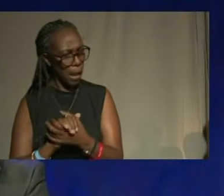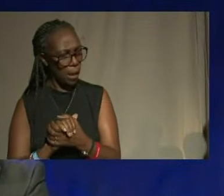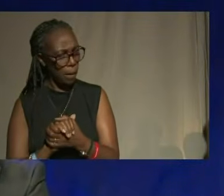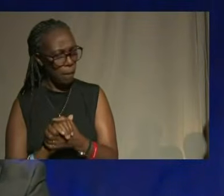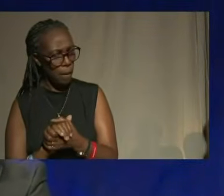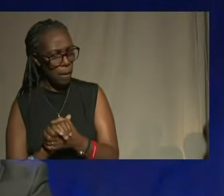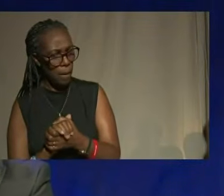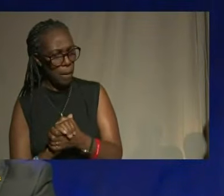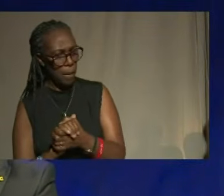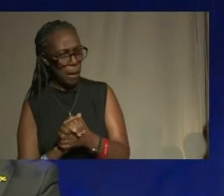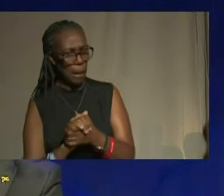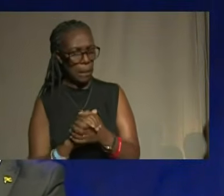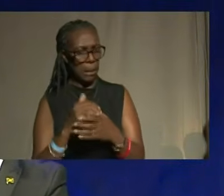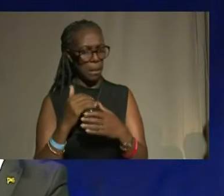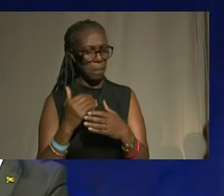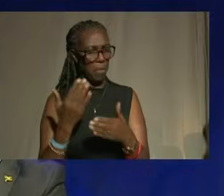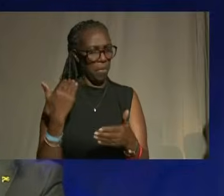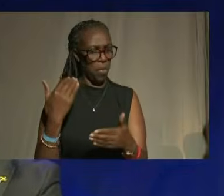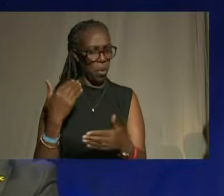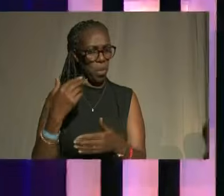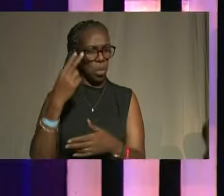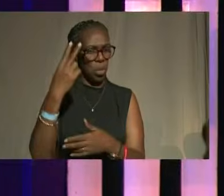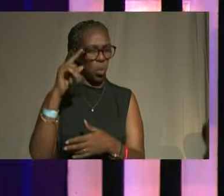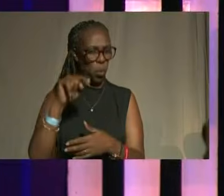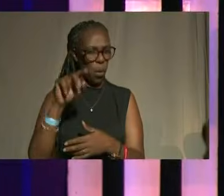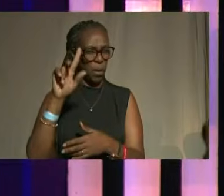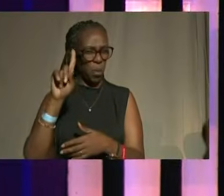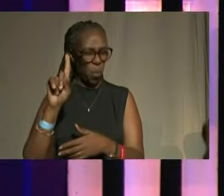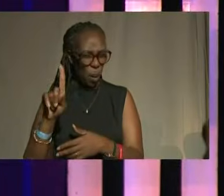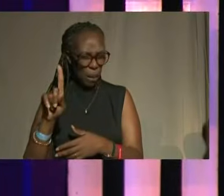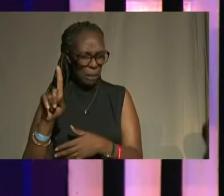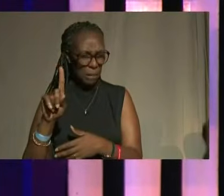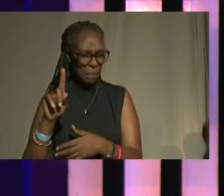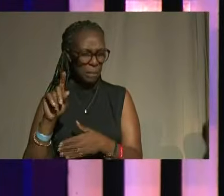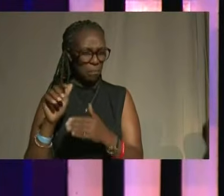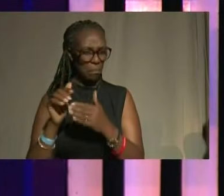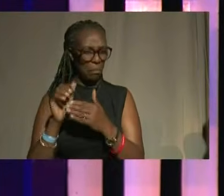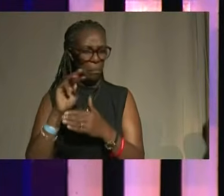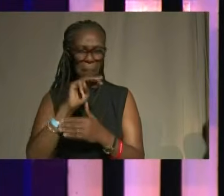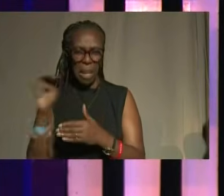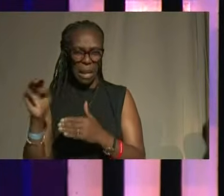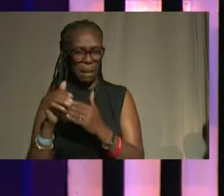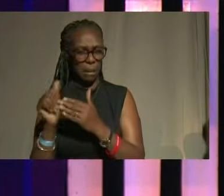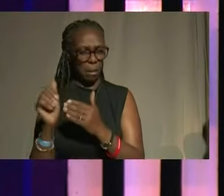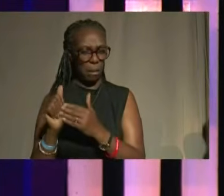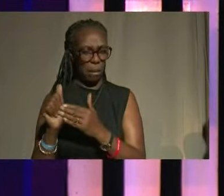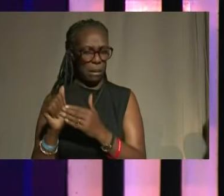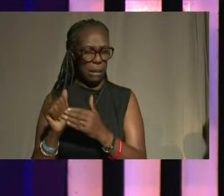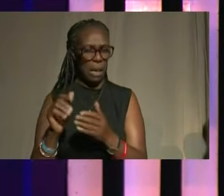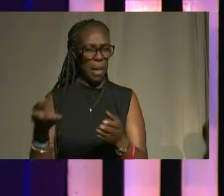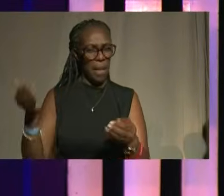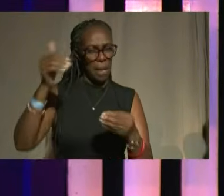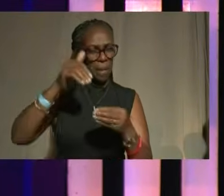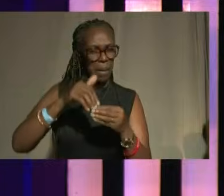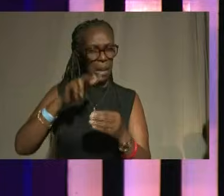was 2.1, then it became 3, then it disappeared, and then it appeared 1 week before an election. You have